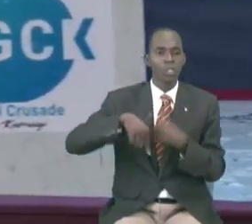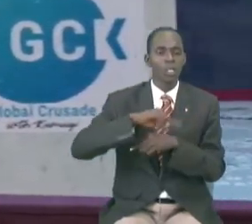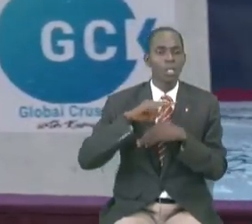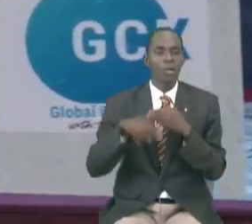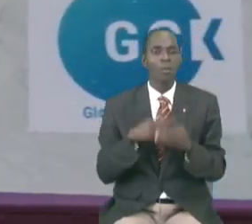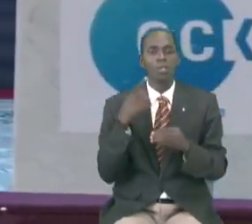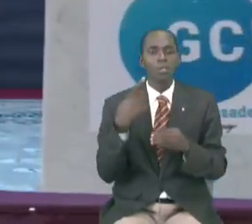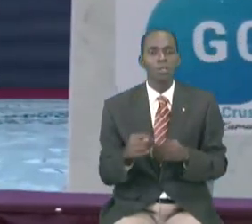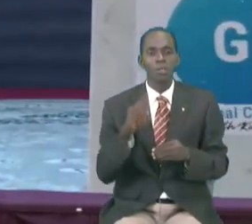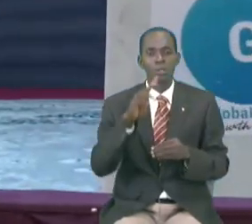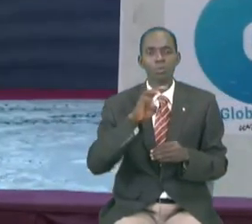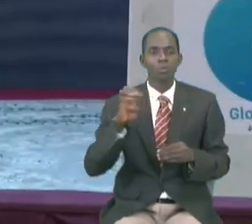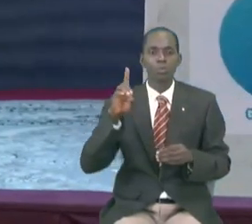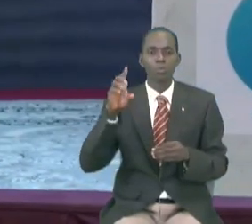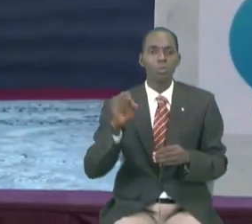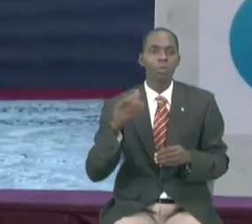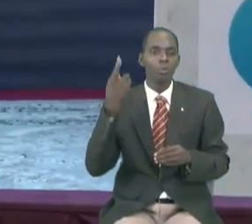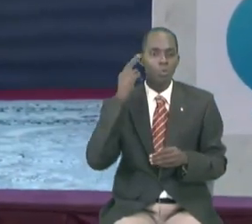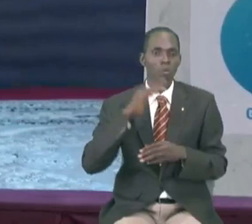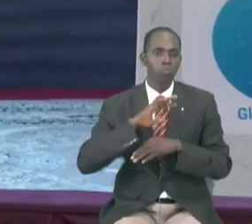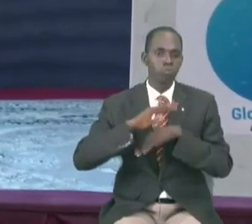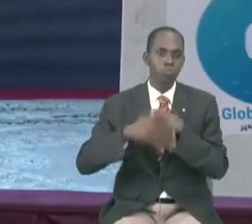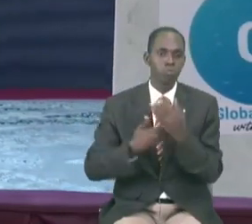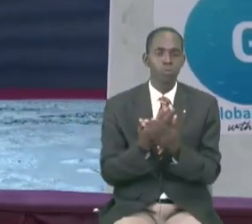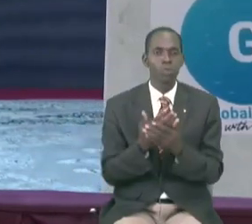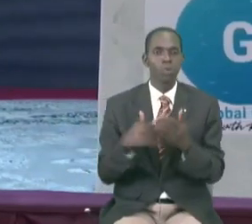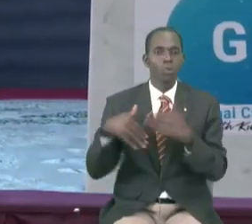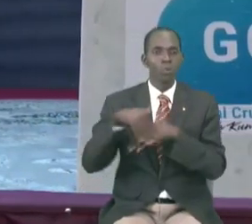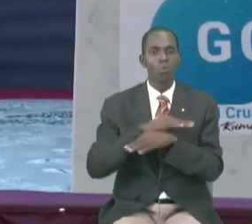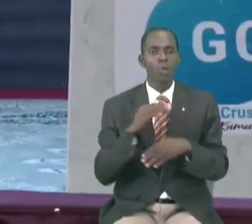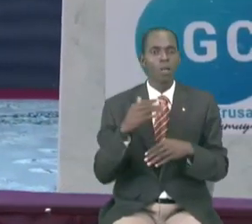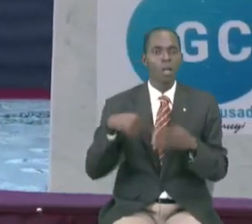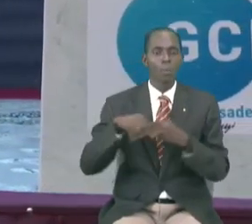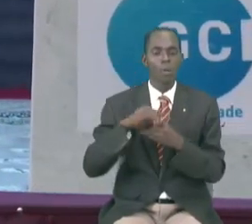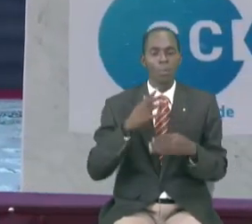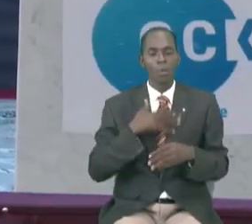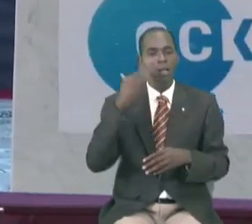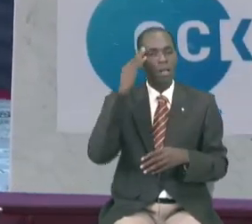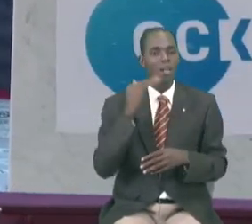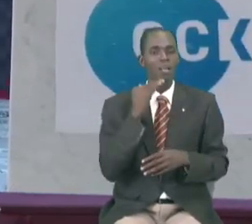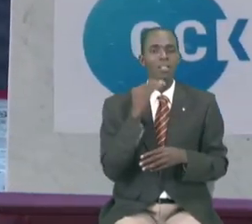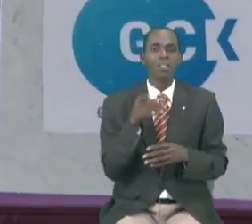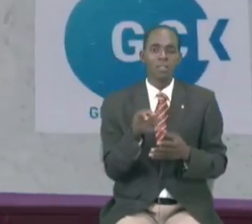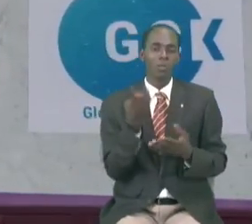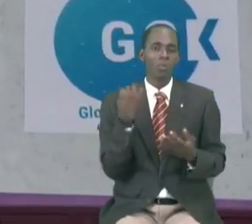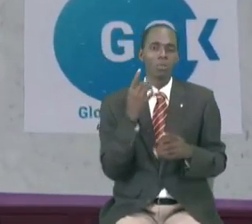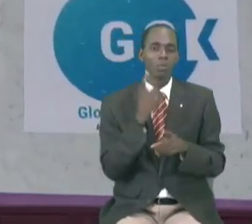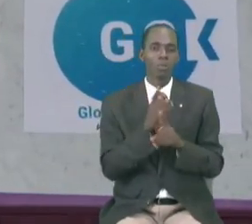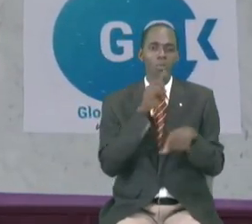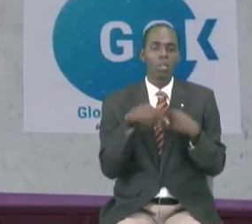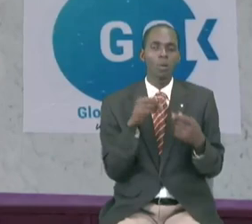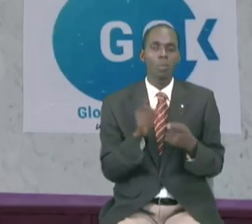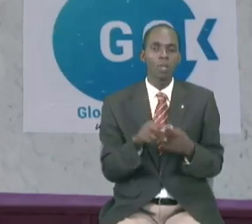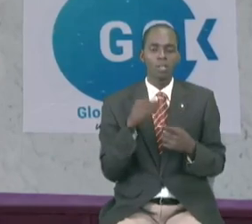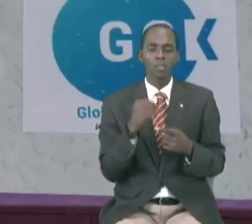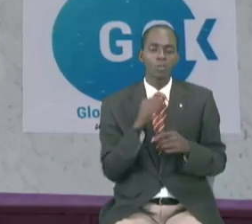the suffering and the shame and the agony that was going through, the affliction that came upon him. And then